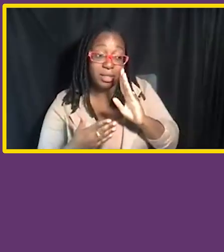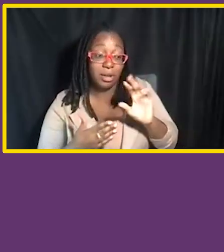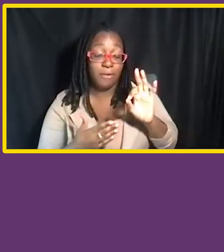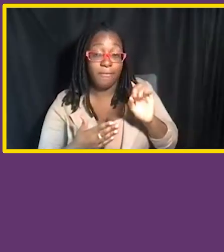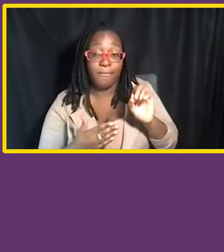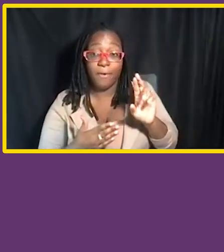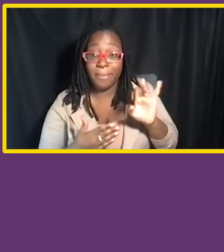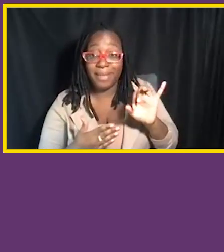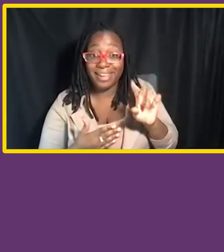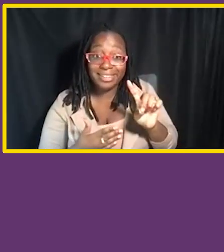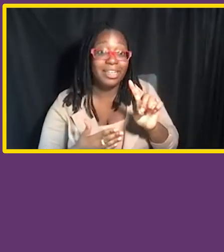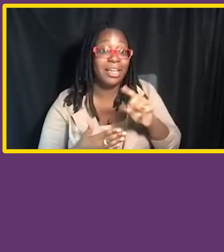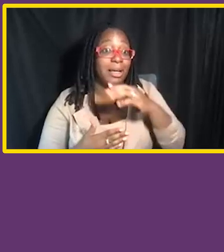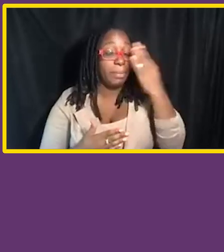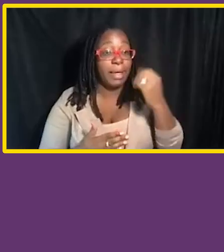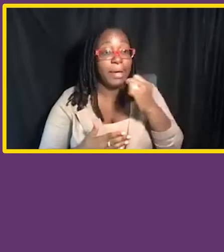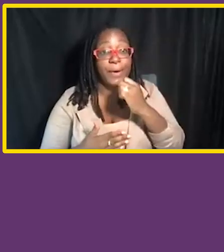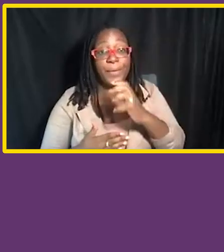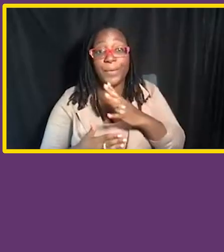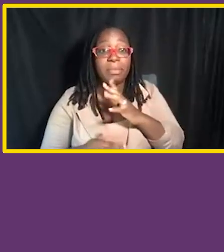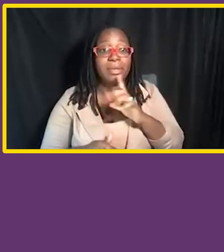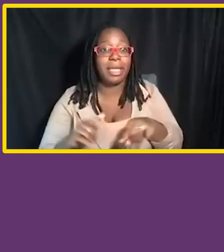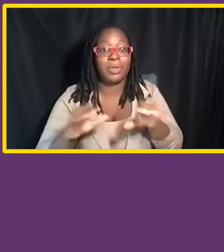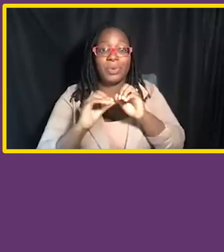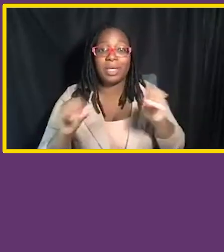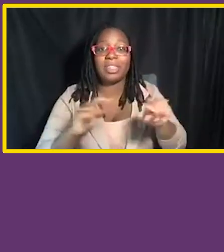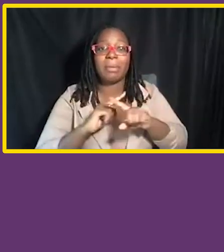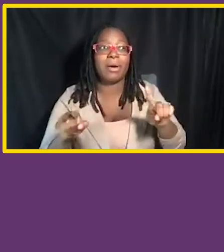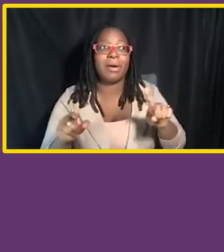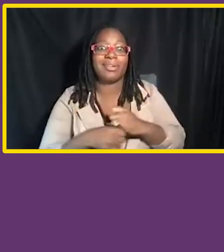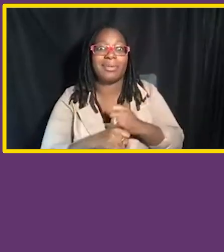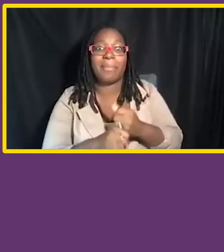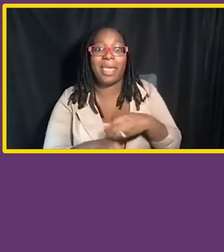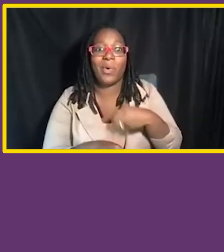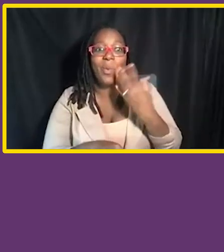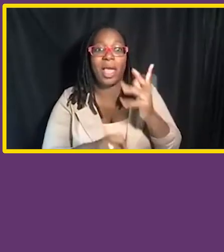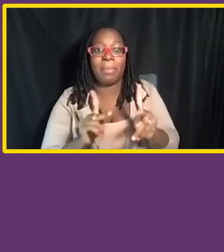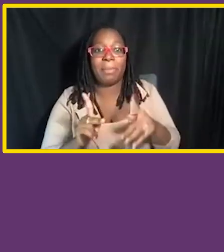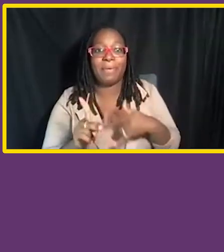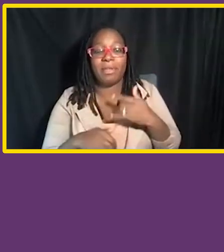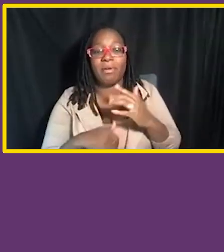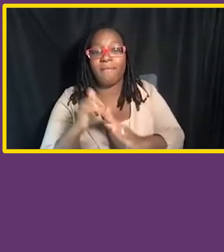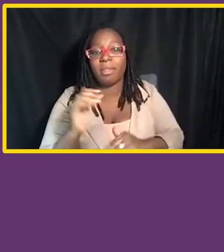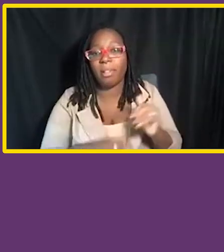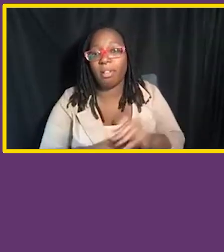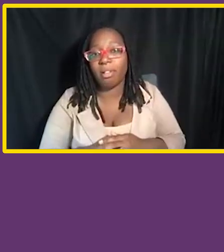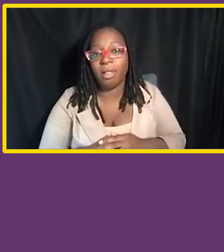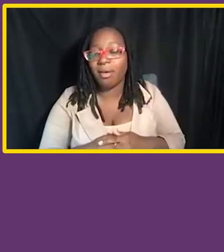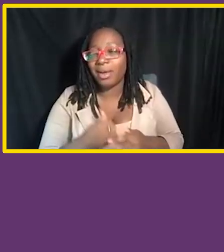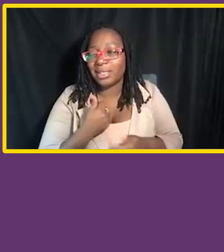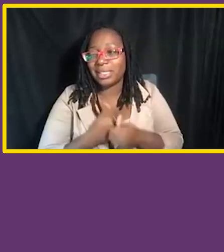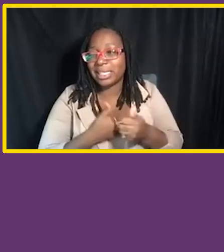besides keeping white people feeling comfortable is too dangerous to this larger social order.